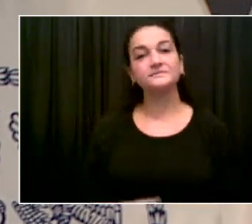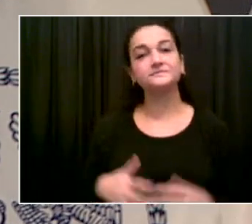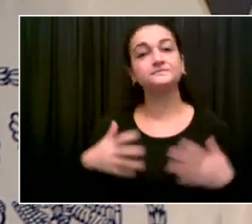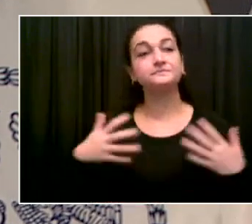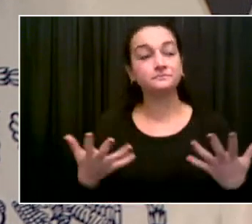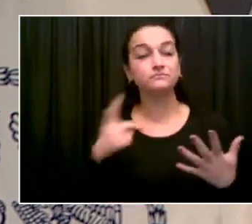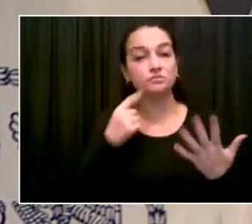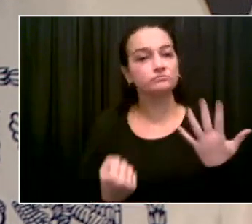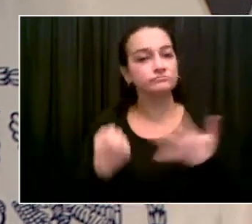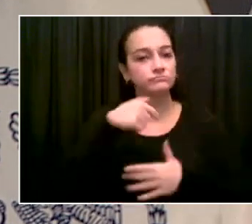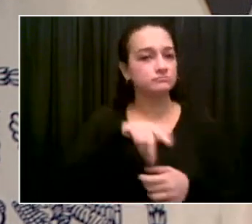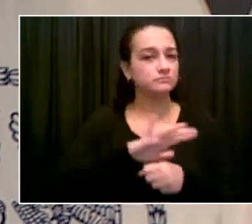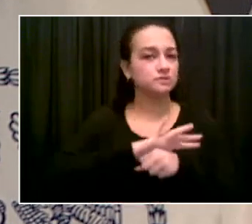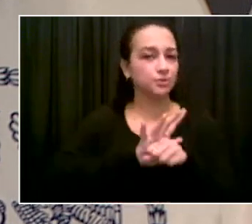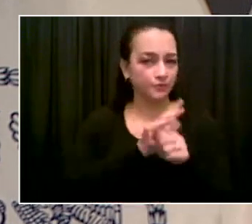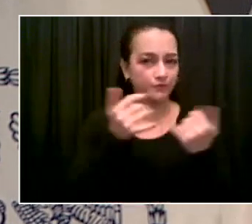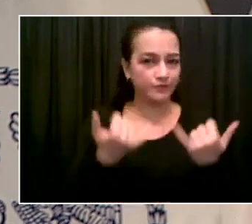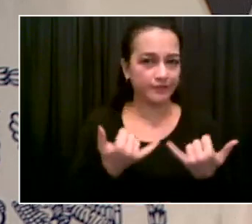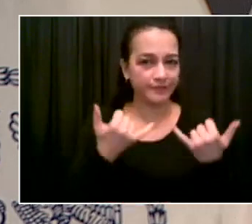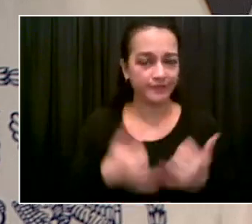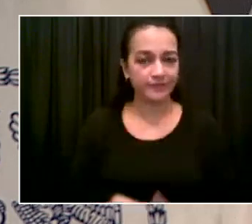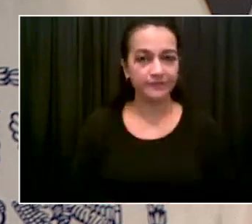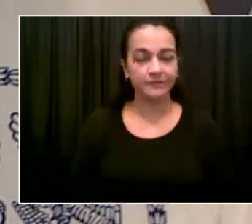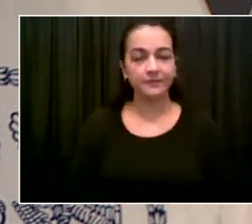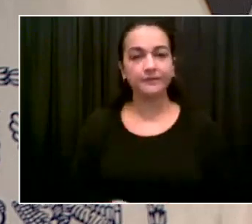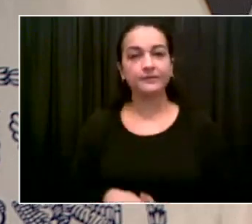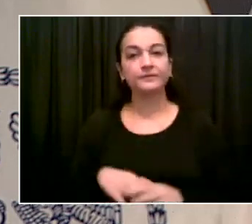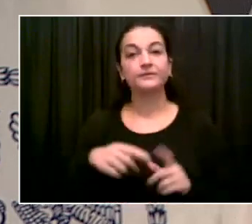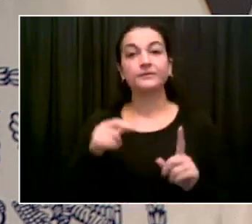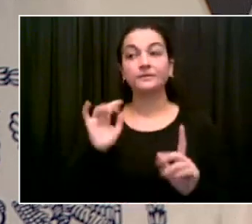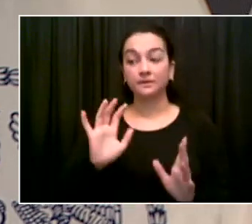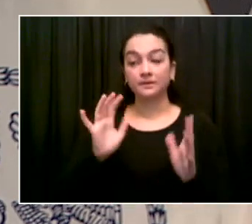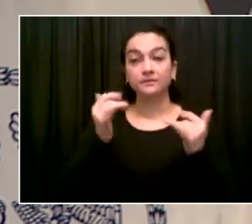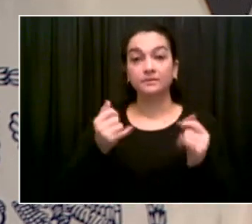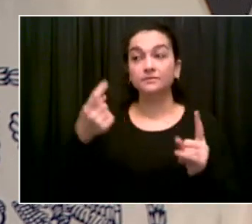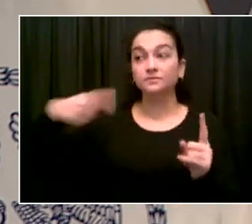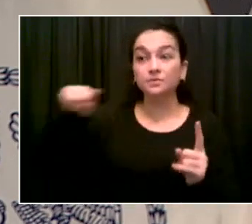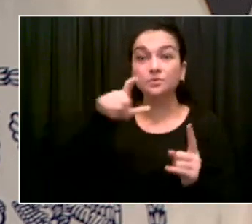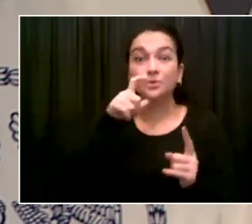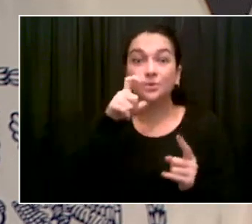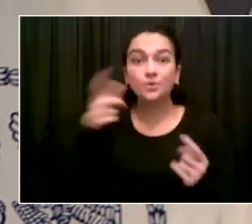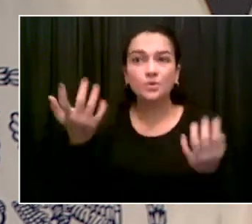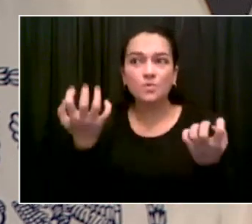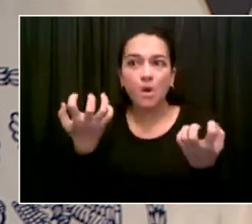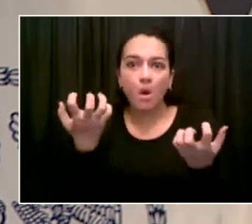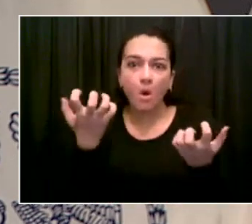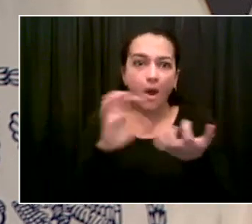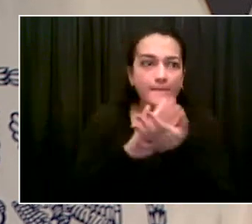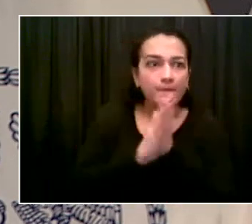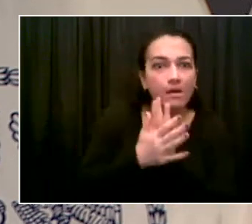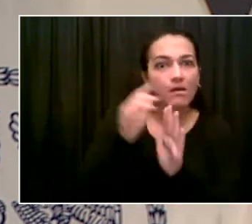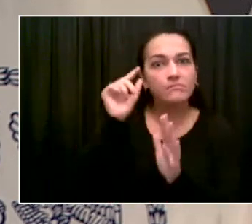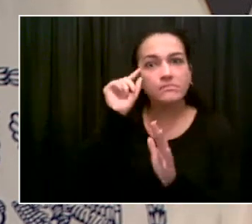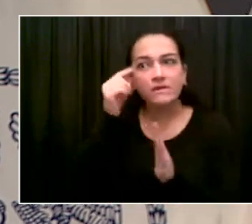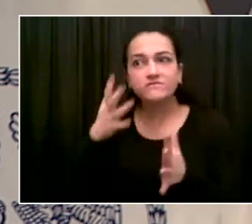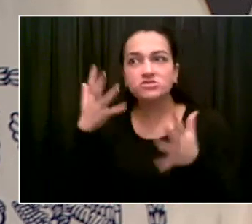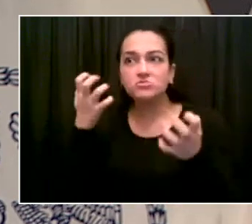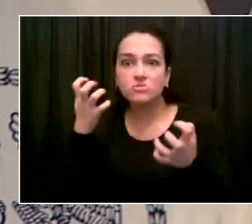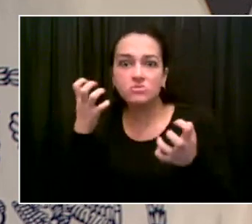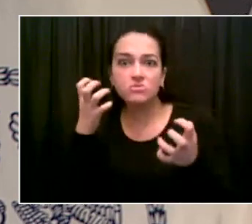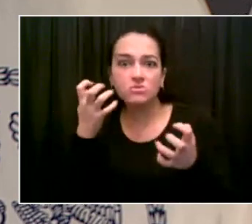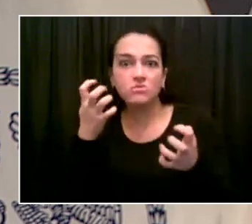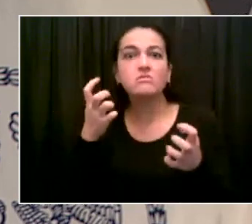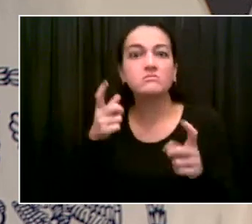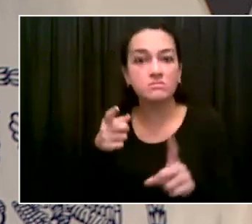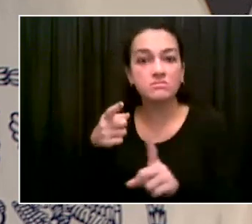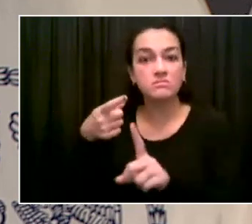who are considering running for different roles. That's part of the democratic process, and I think that's healthy because it helps